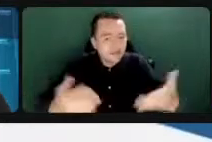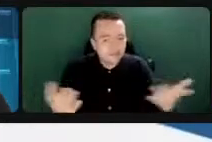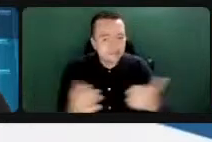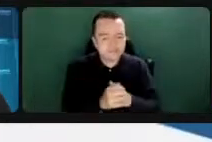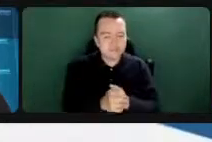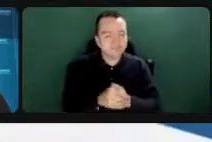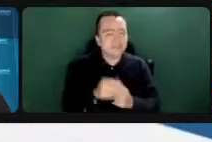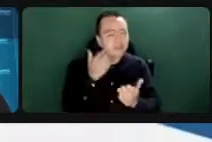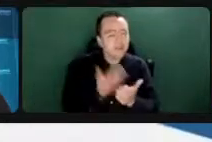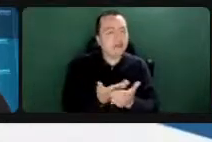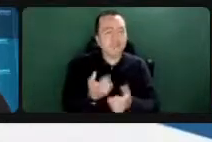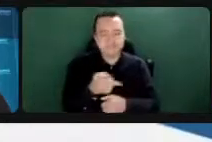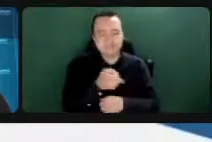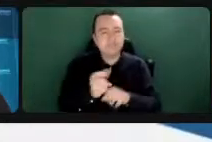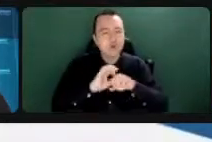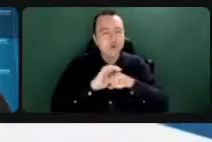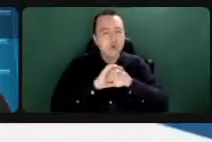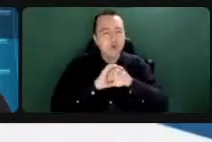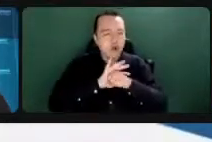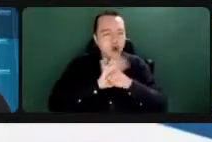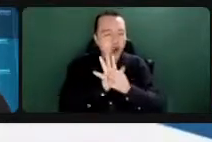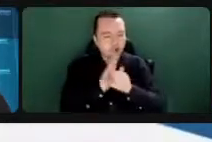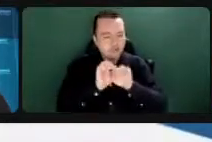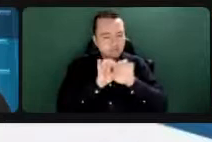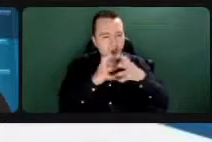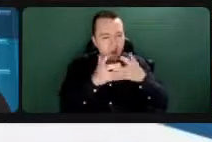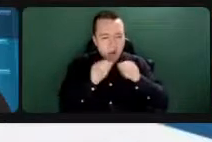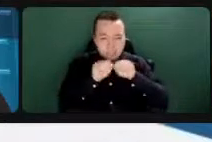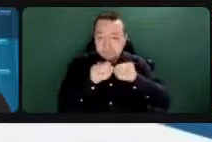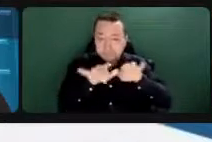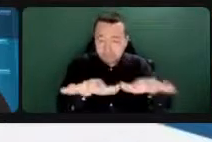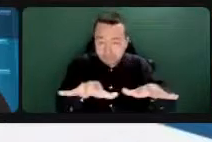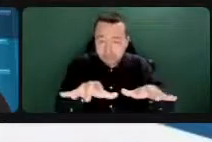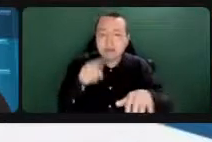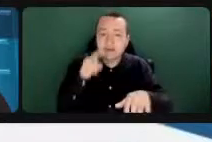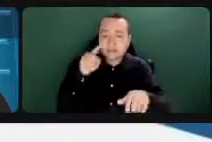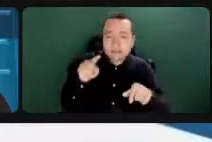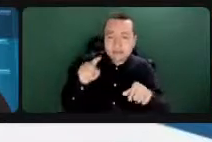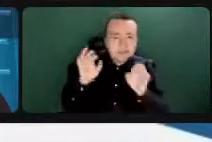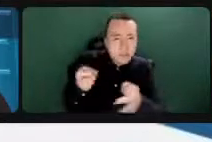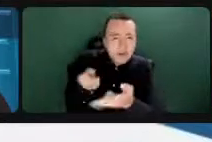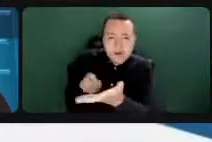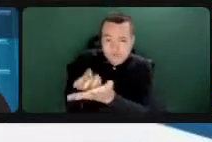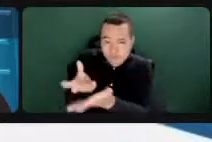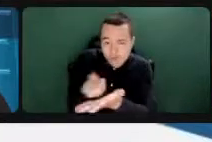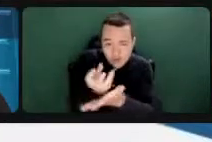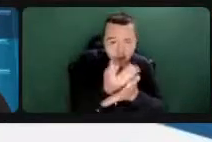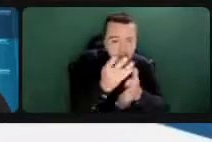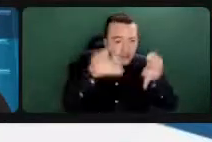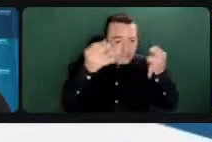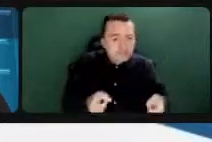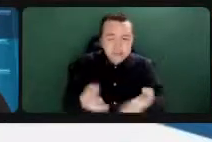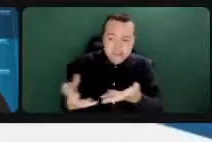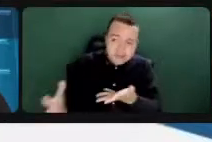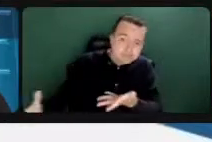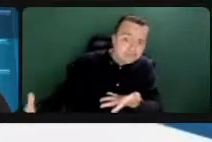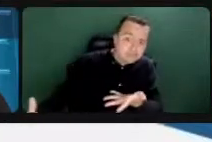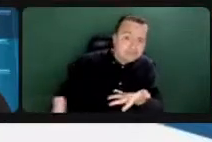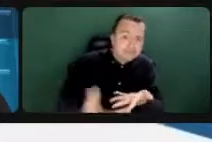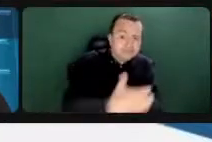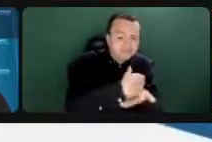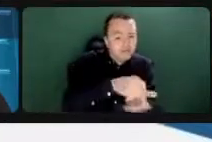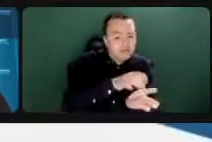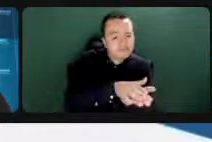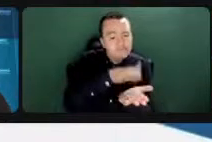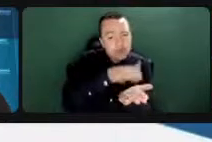garner the necessary evidence to inform decisions that will ultimately strengthen our health systems as we move forward. As